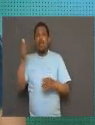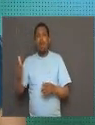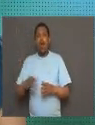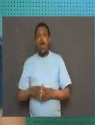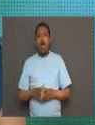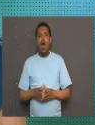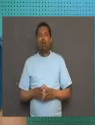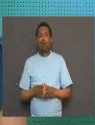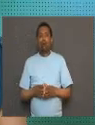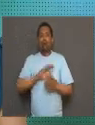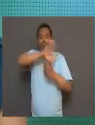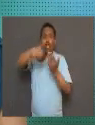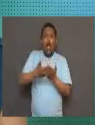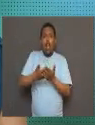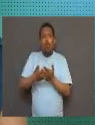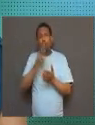Ababa totals